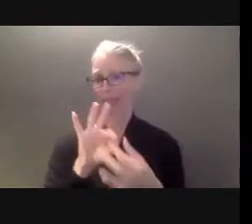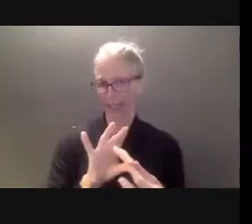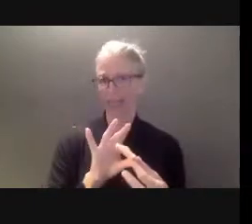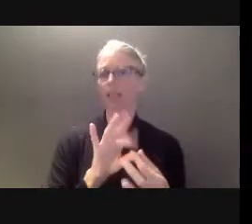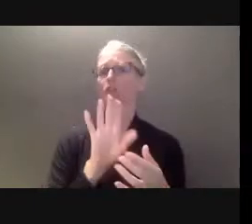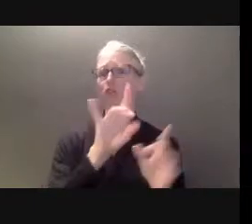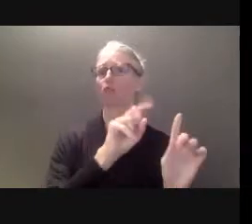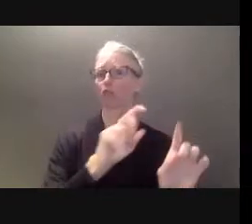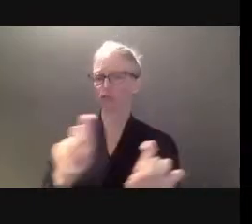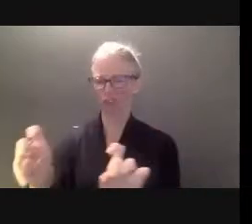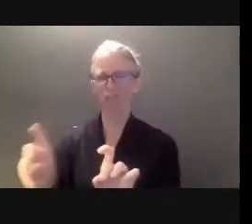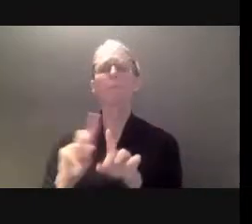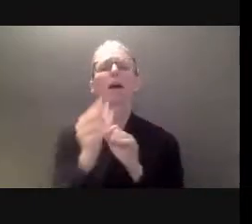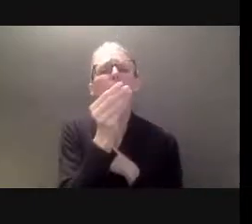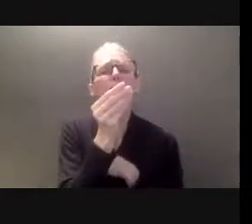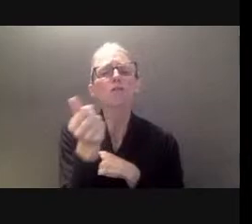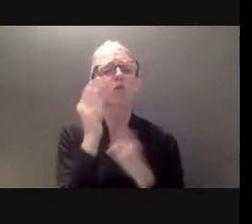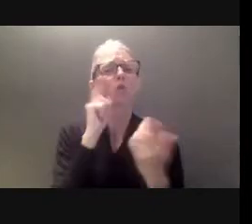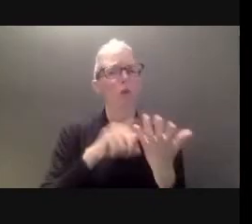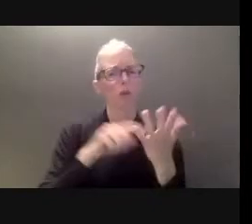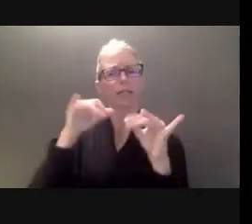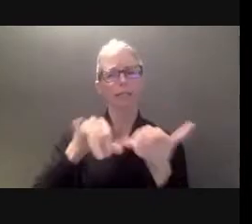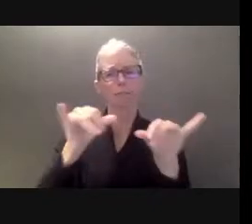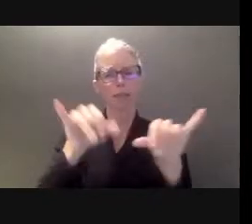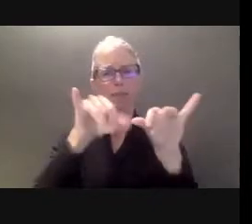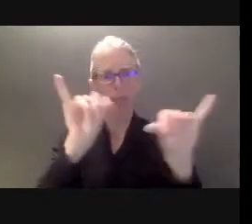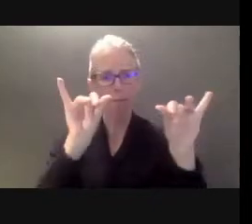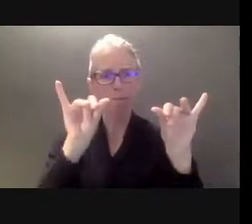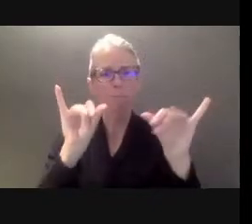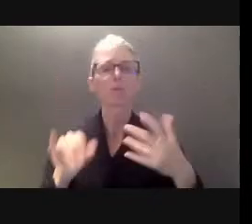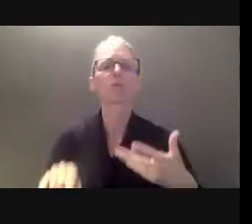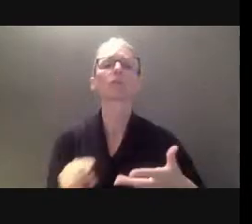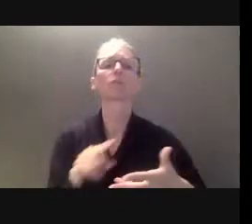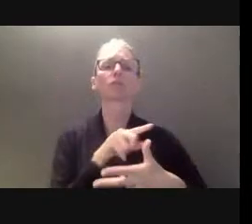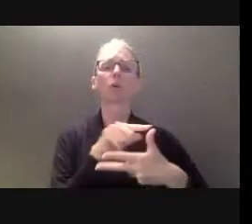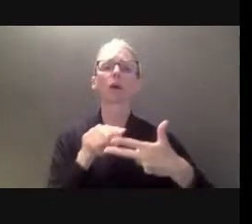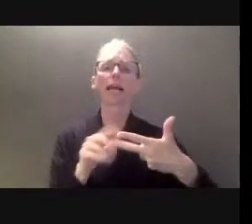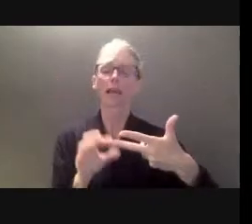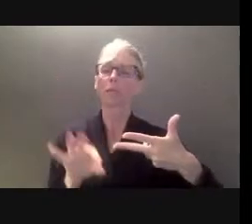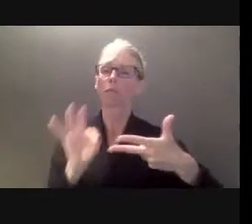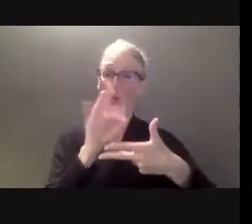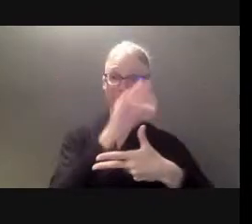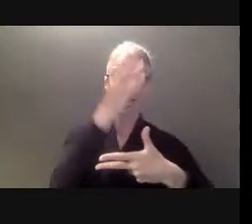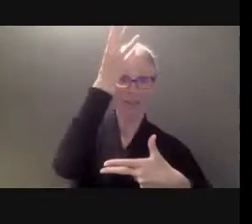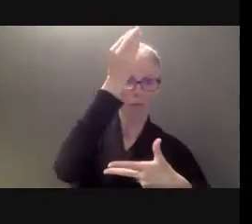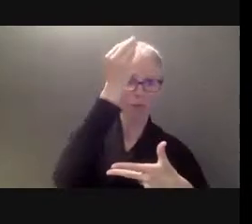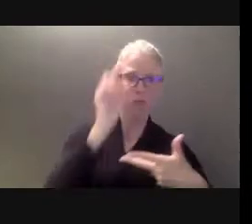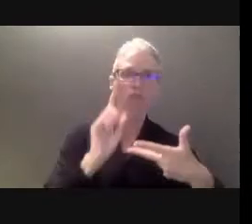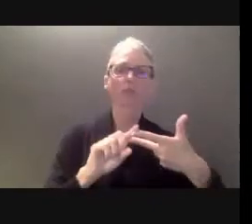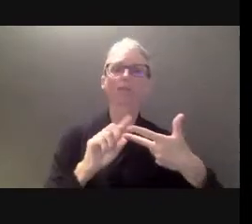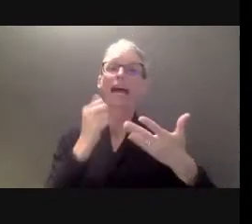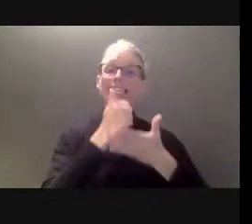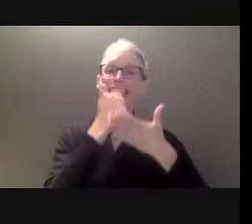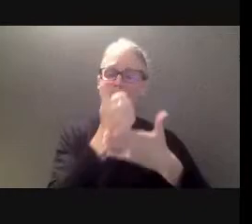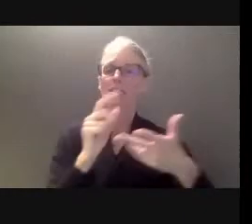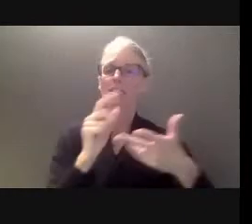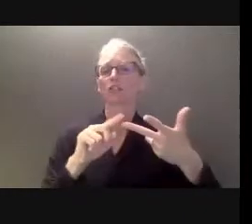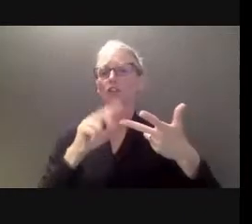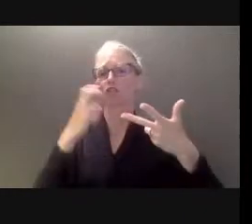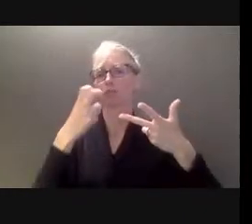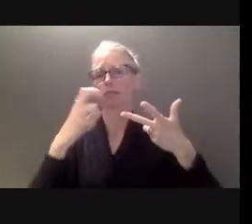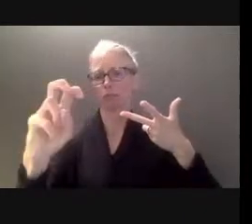the survey show the importance of information, assistance, and transportation to a person's travel to a park. When